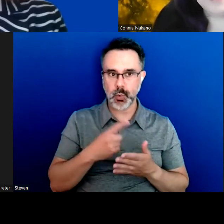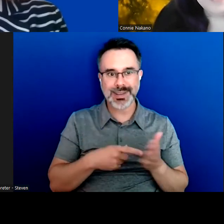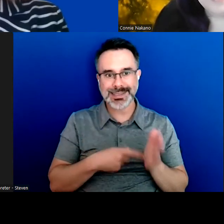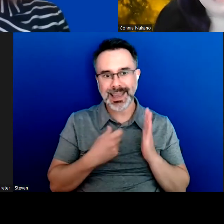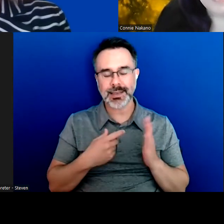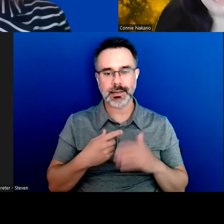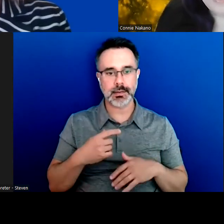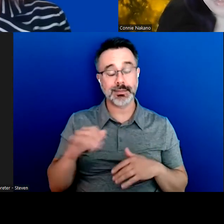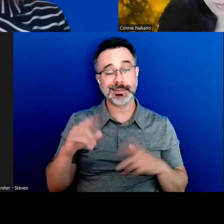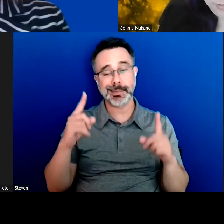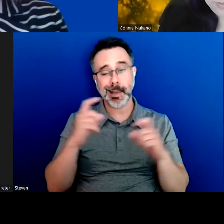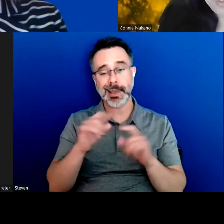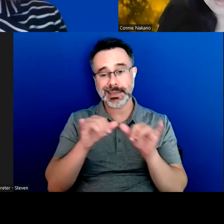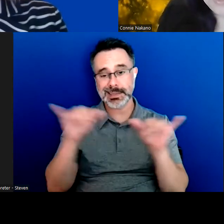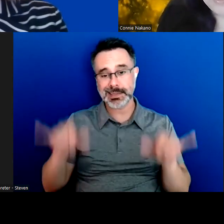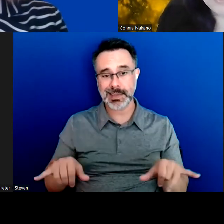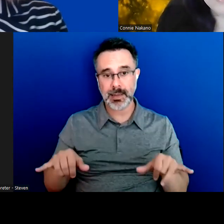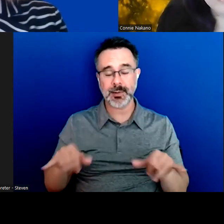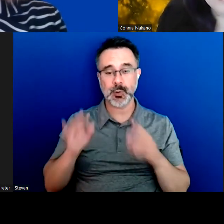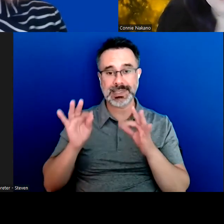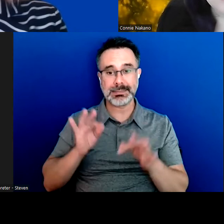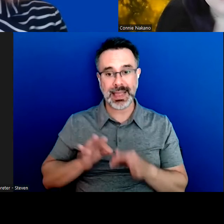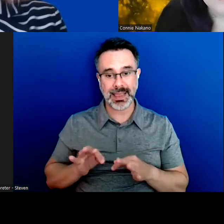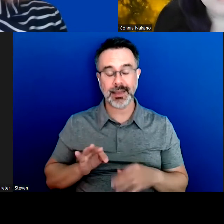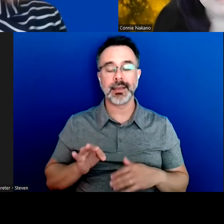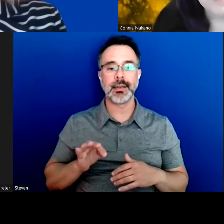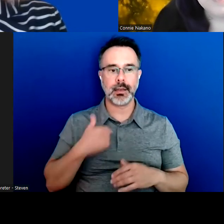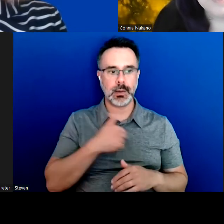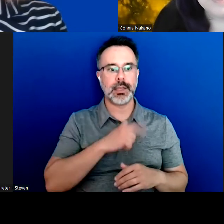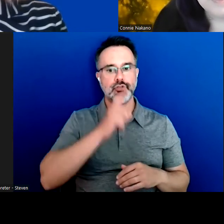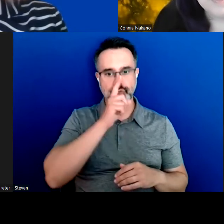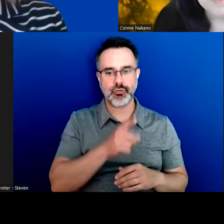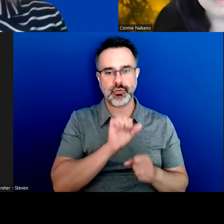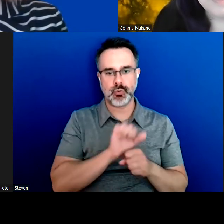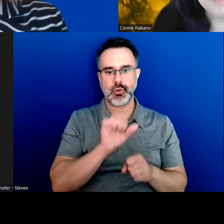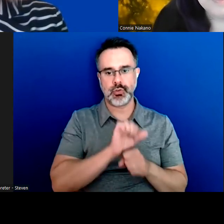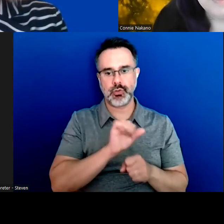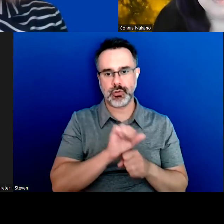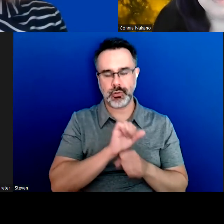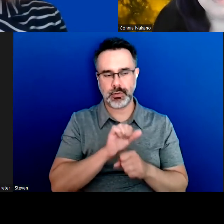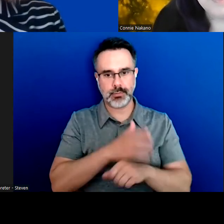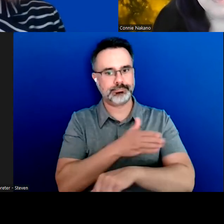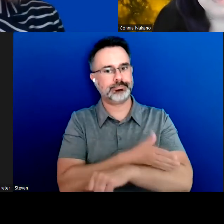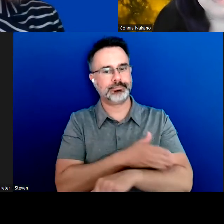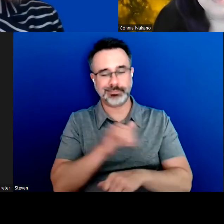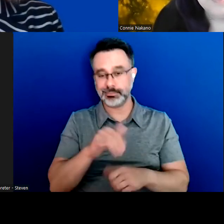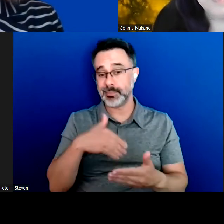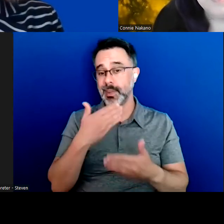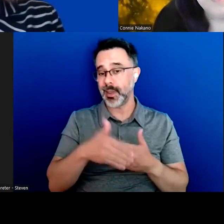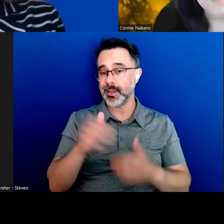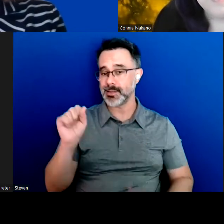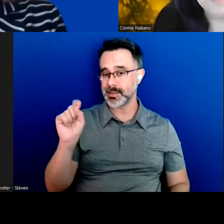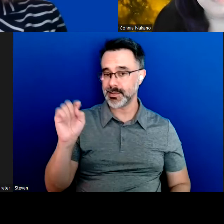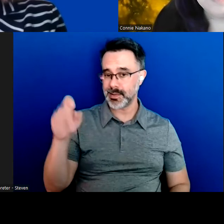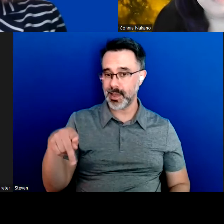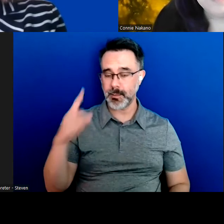it's a complicated system to explain. And so we really are working, that is the next step for the Department of Aging, is we're working on some